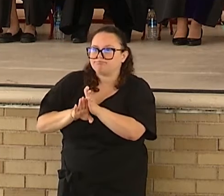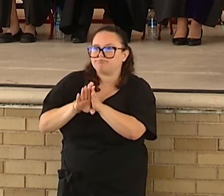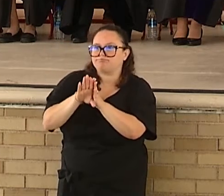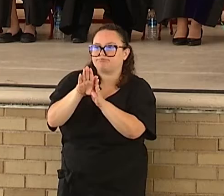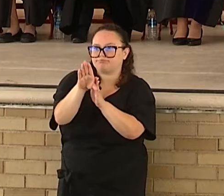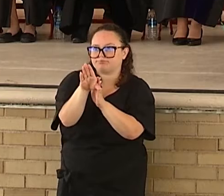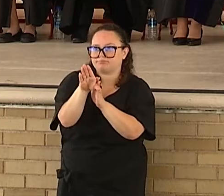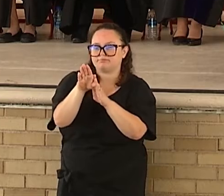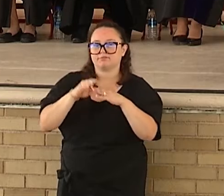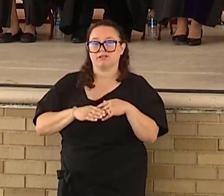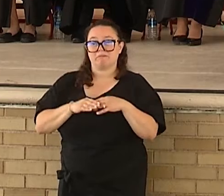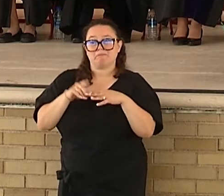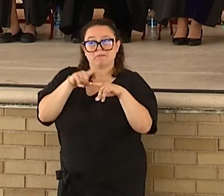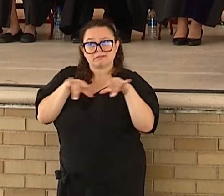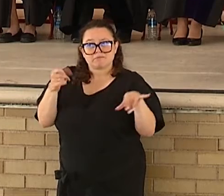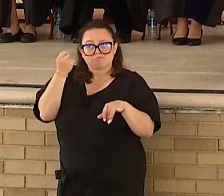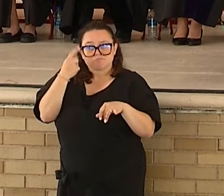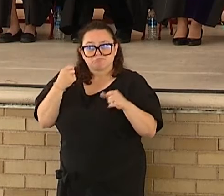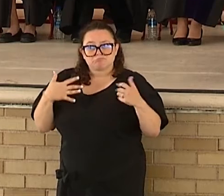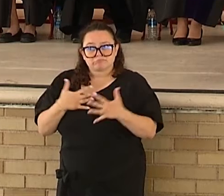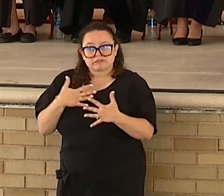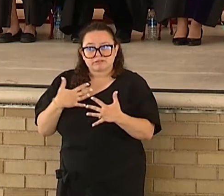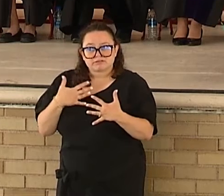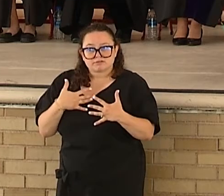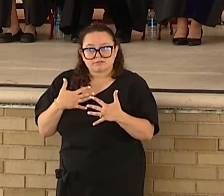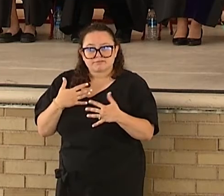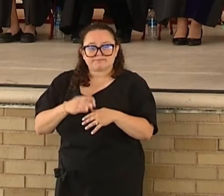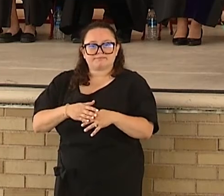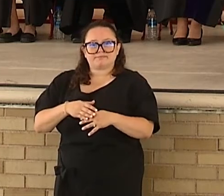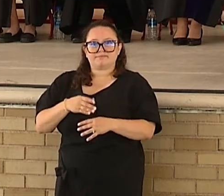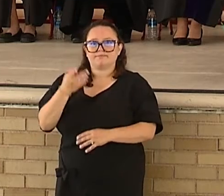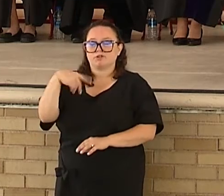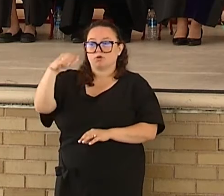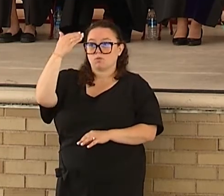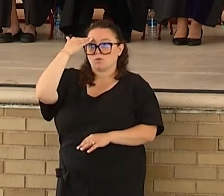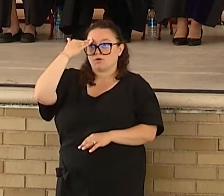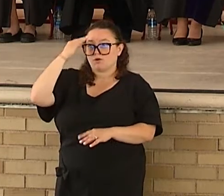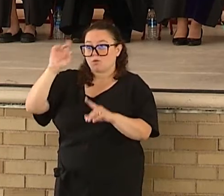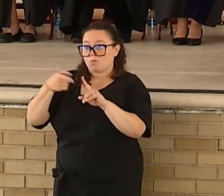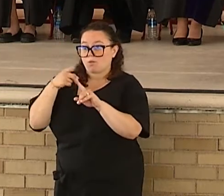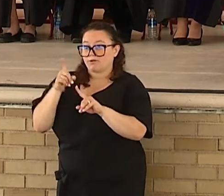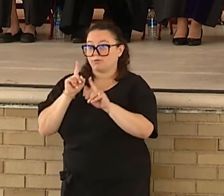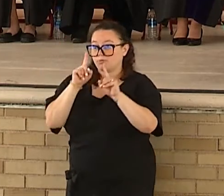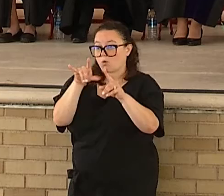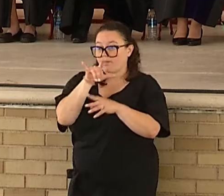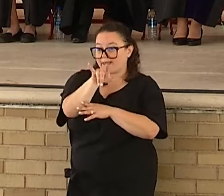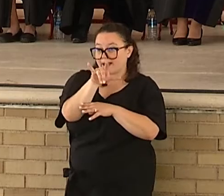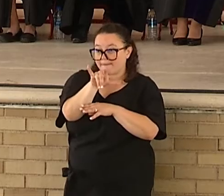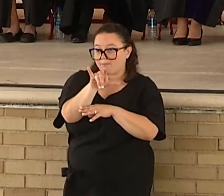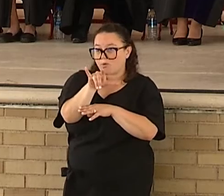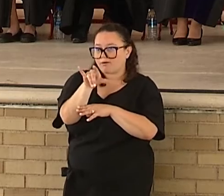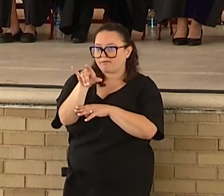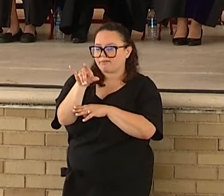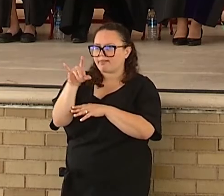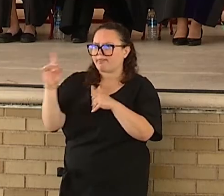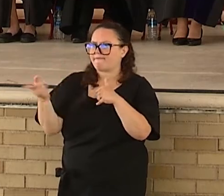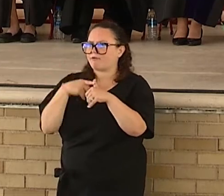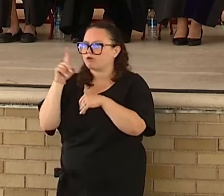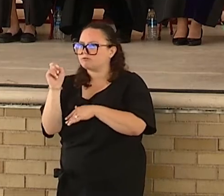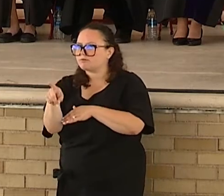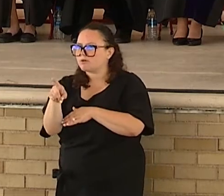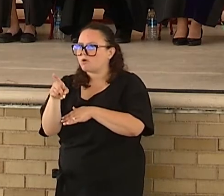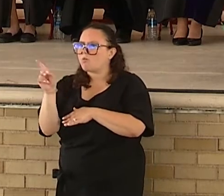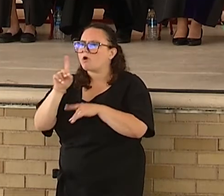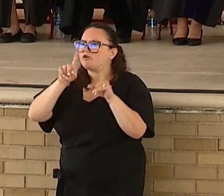actually a little bit frightening. As you know, when you go to the airport, the first question they ask you is, where are